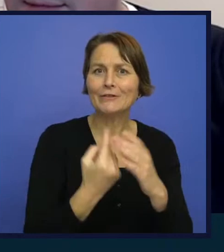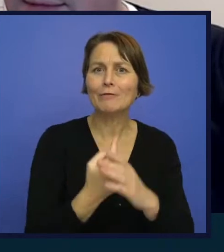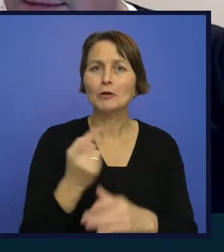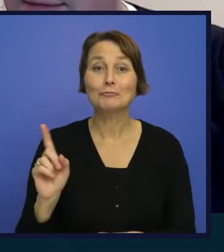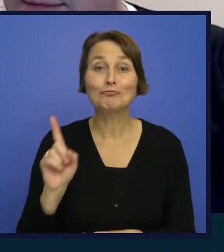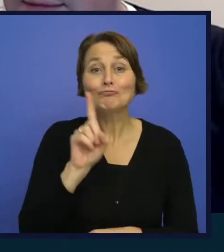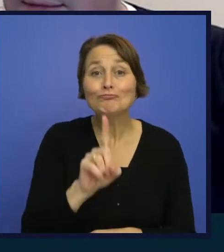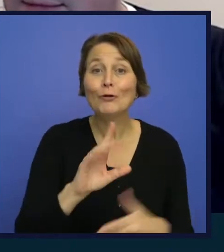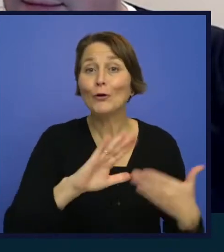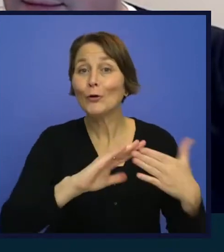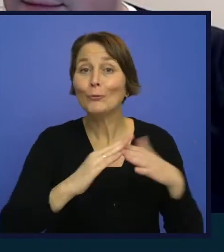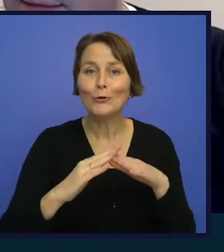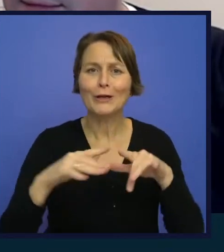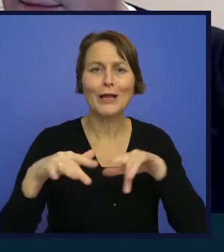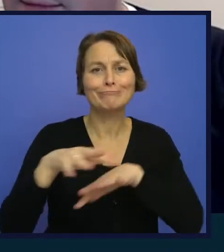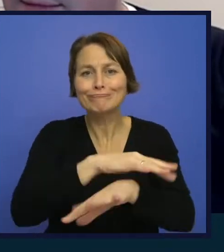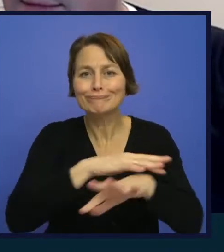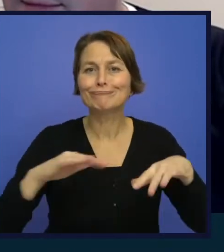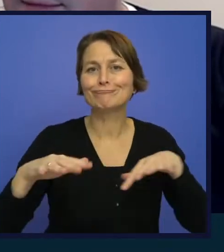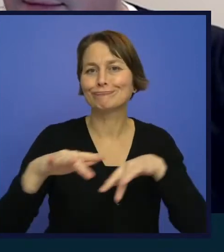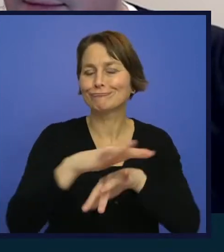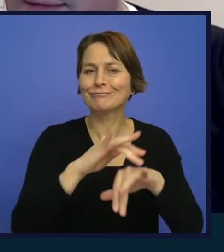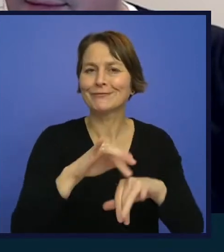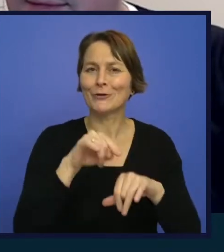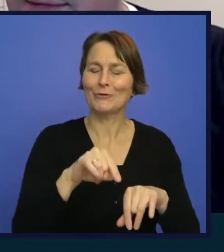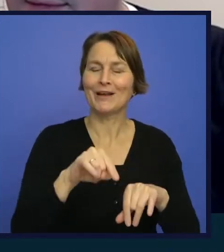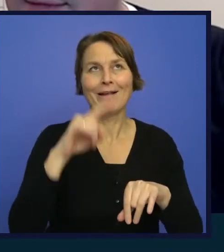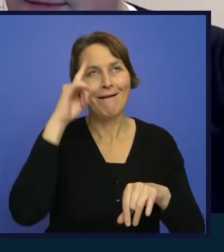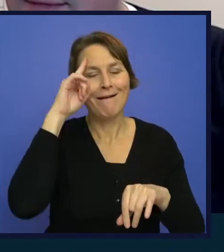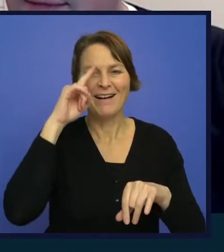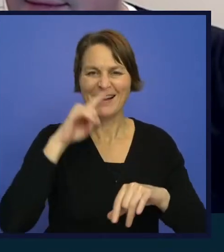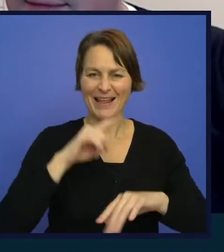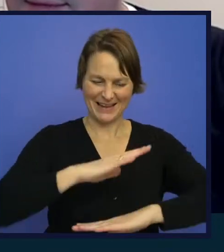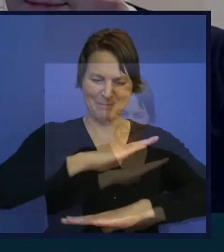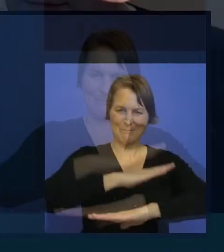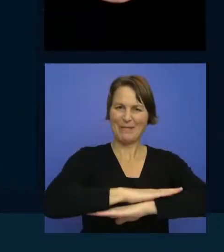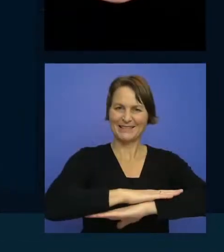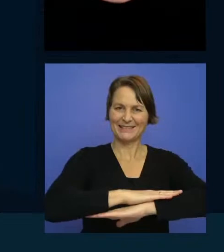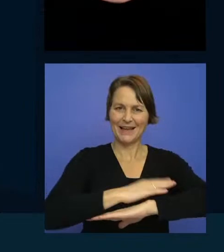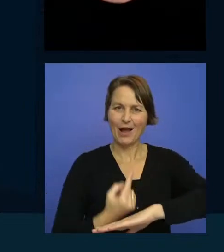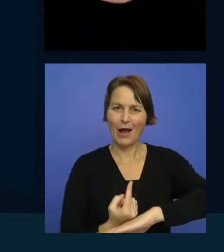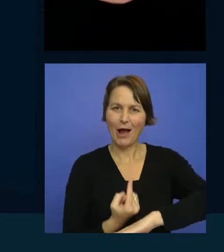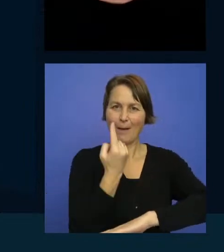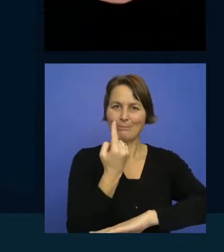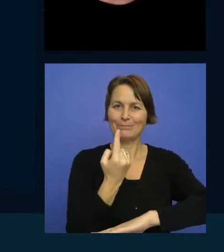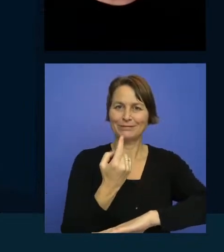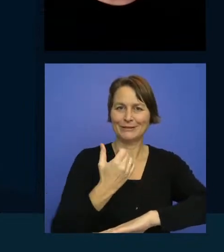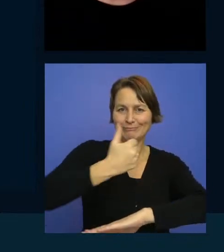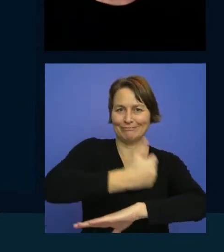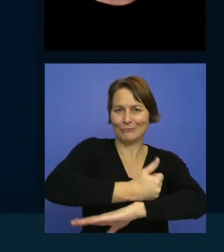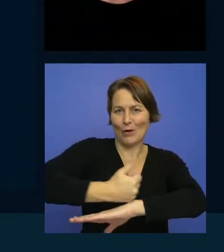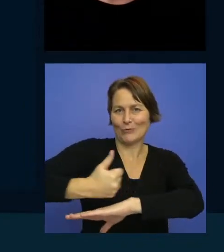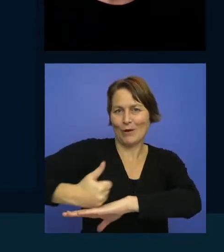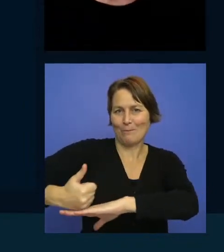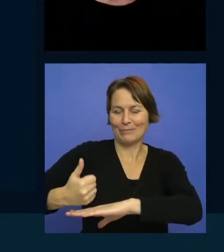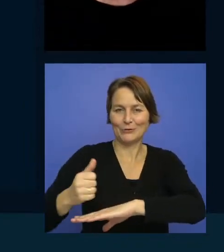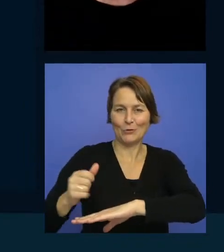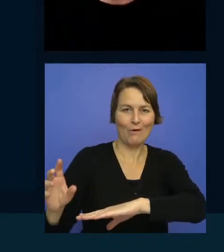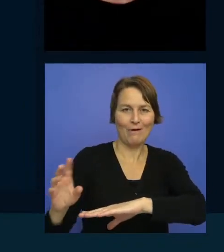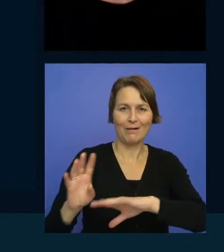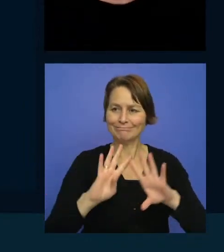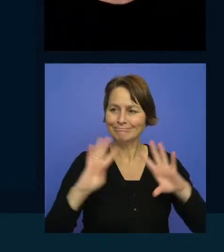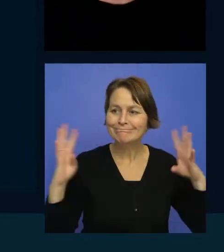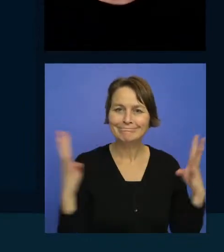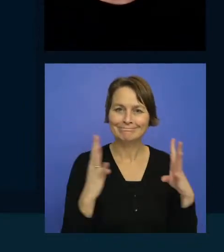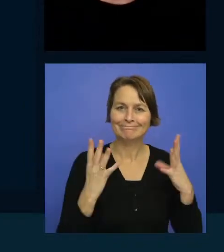so set up from just from the ground up, and in many ways, all of you are the